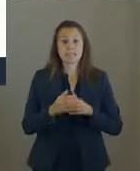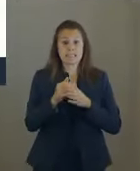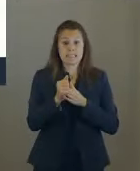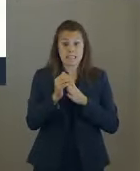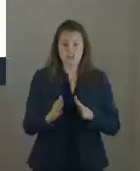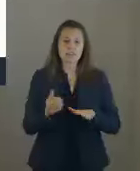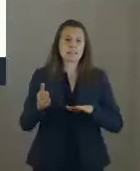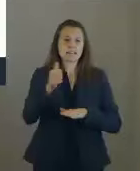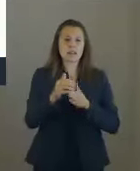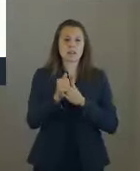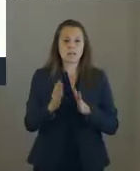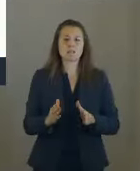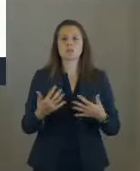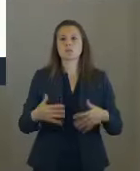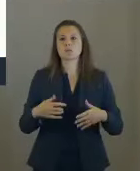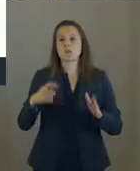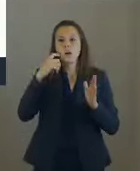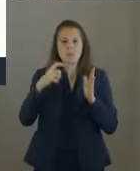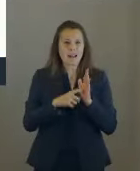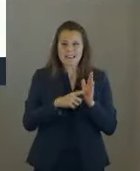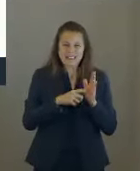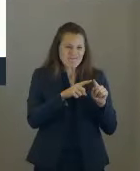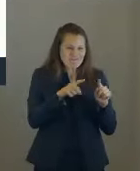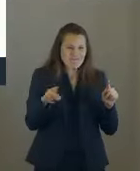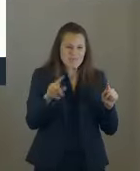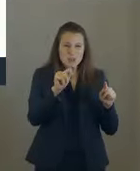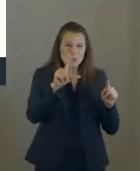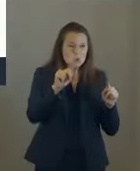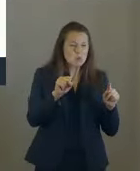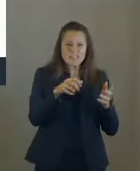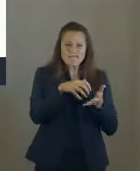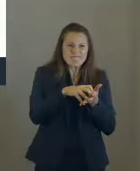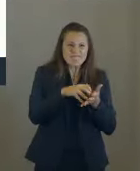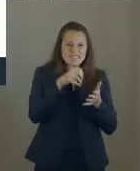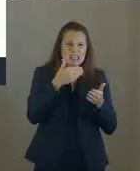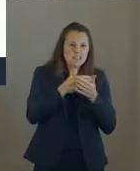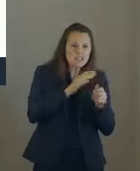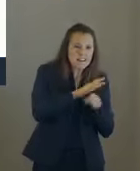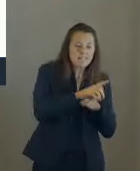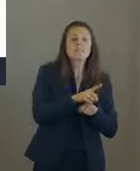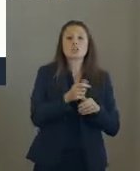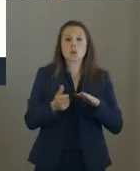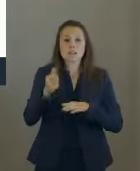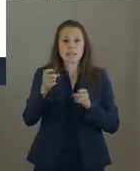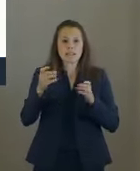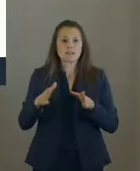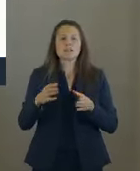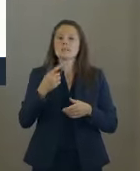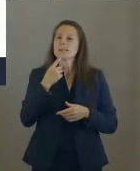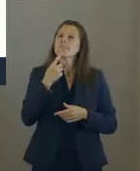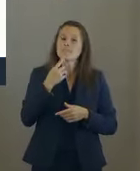Leadership, our executive leadership, recognized deficiencies in the tools staff members were provided, and executive leadership then worked to address those